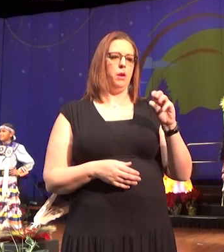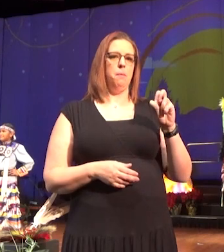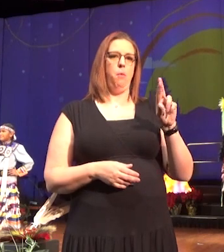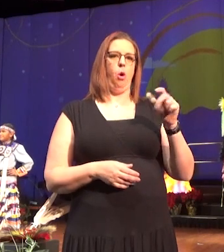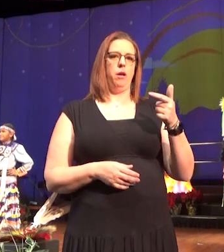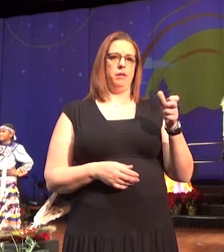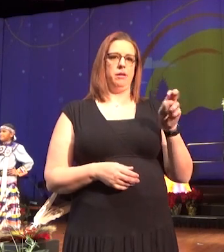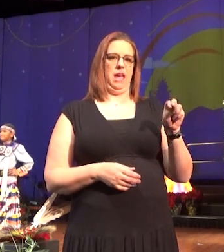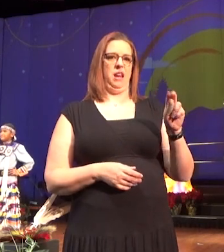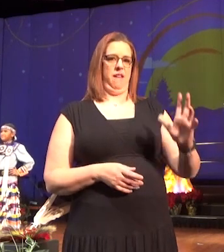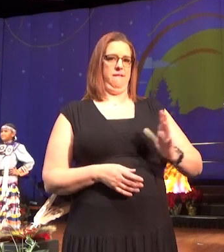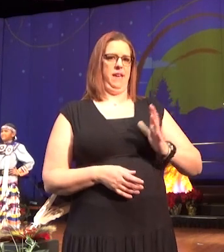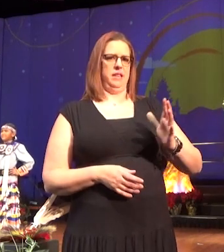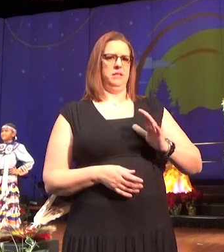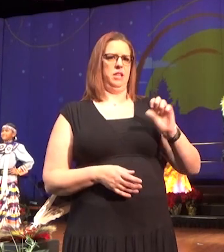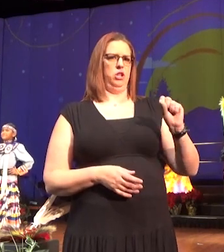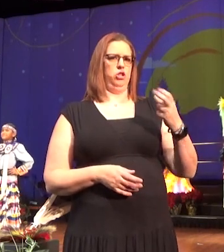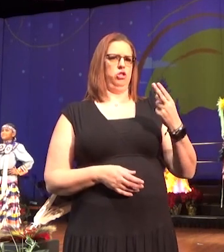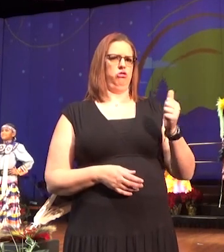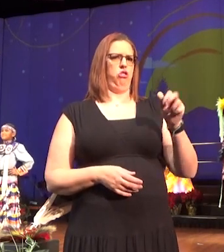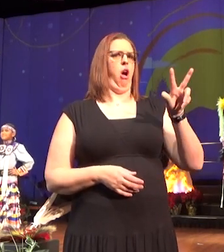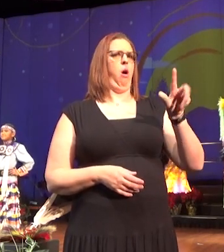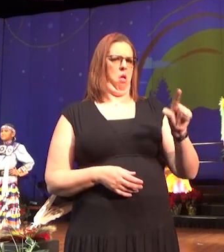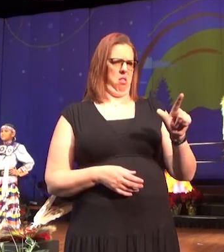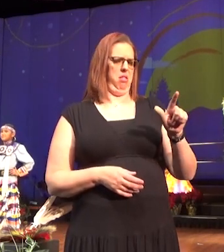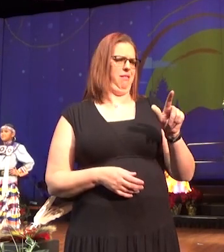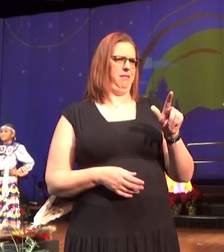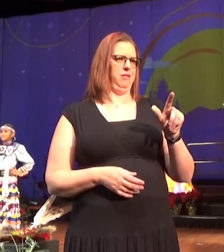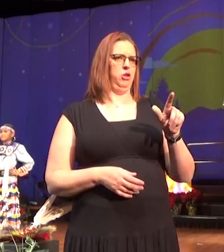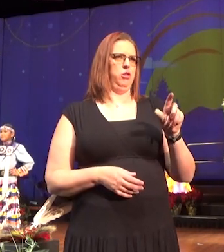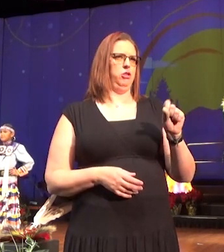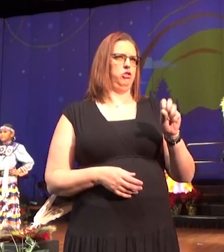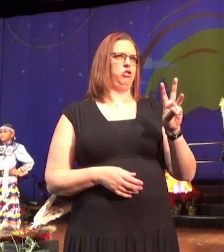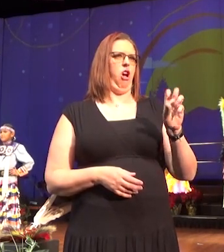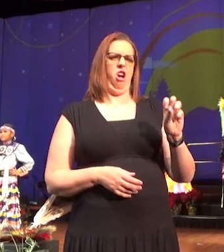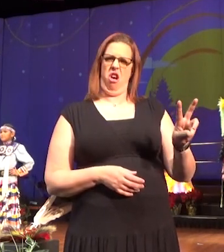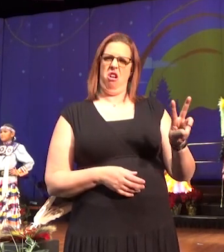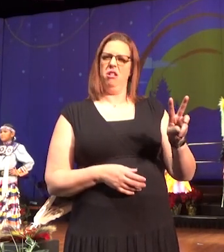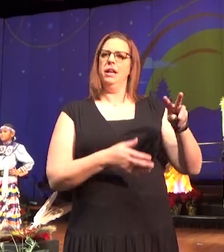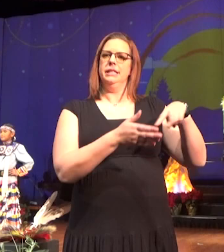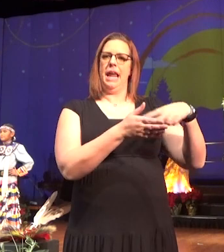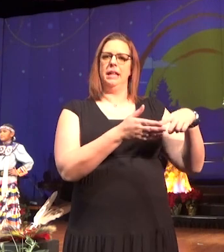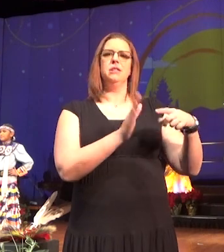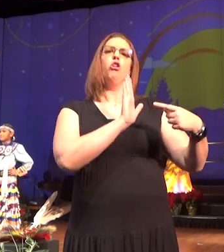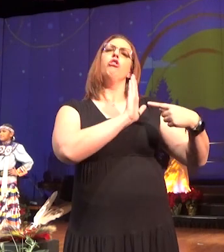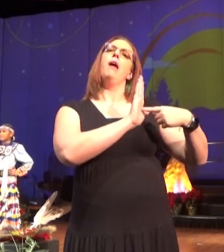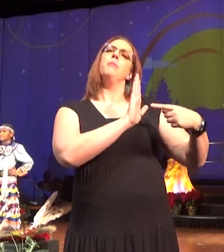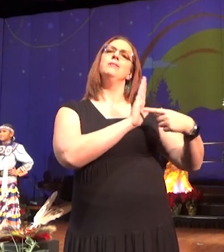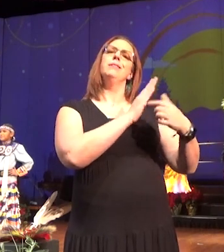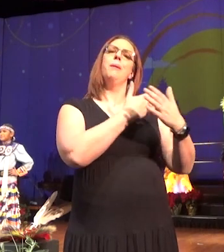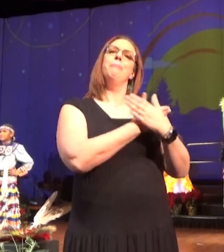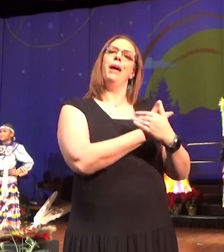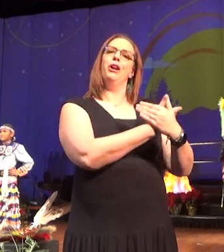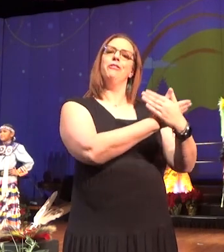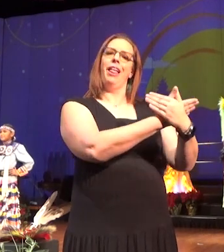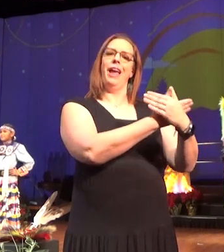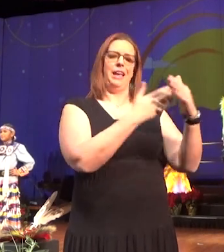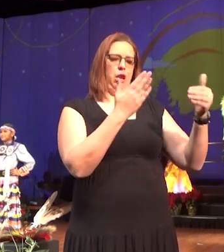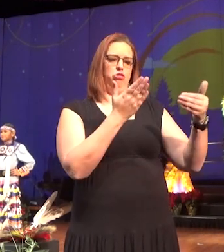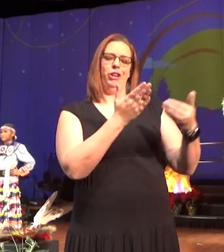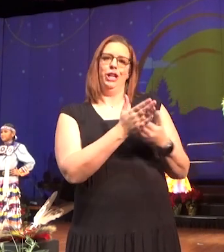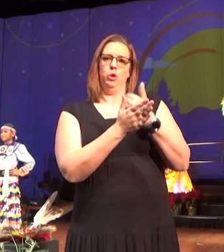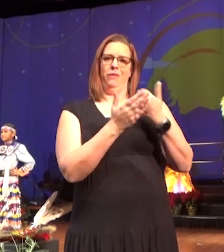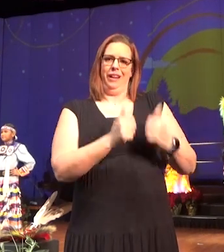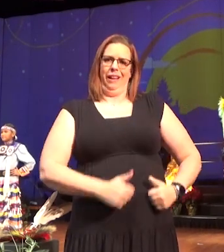Morgan, the fancy shawl dance, represents the butterfly, the rejuvenation of life. And as she grows into a